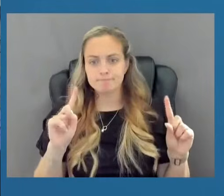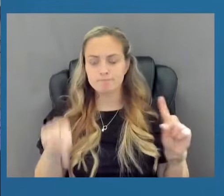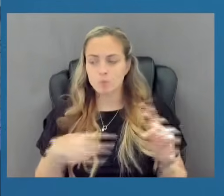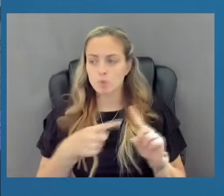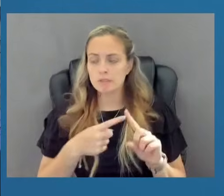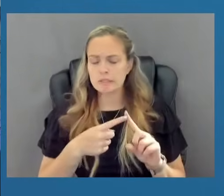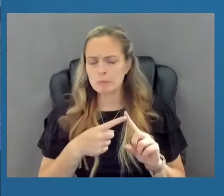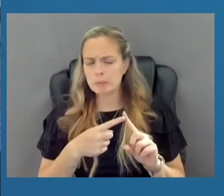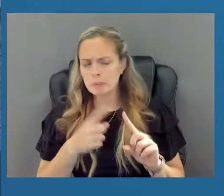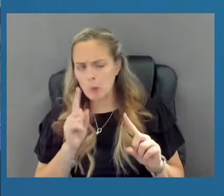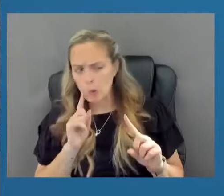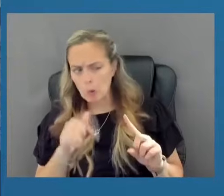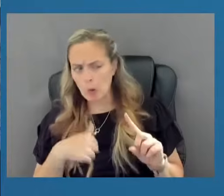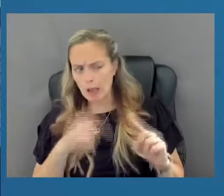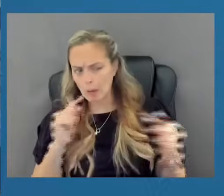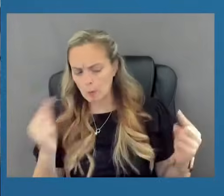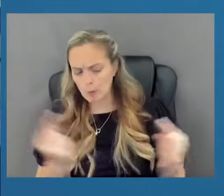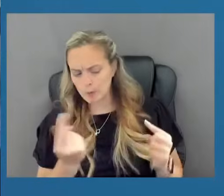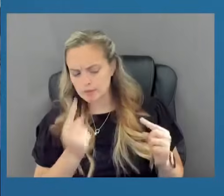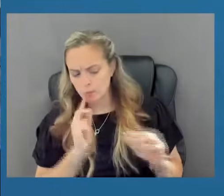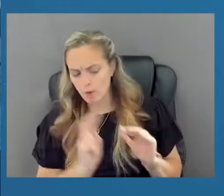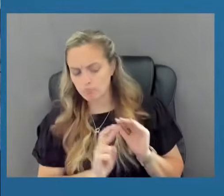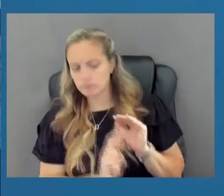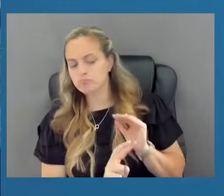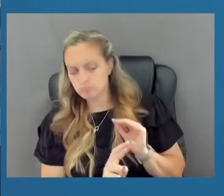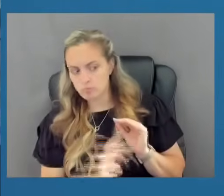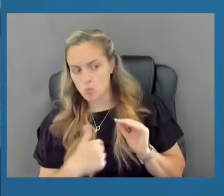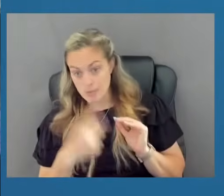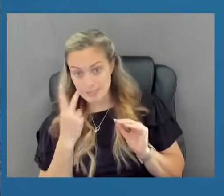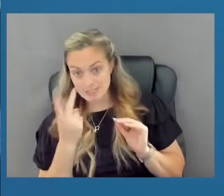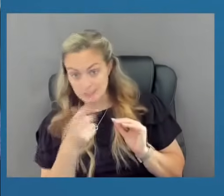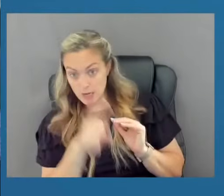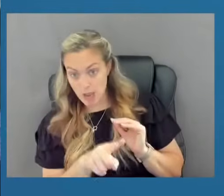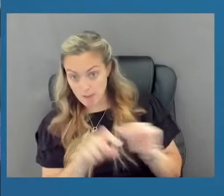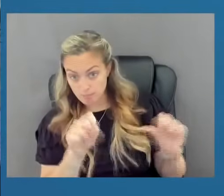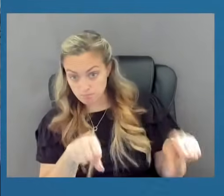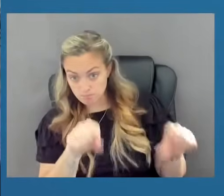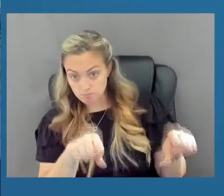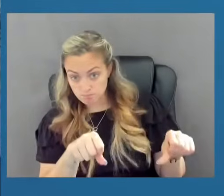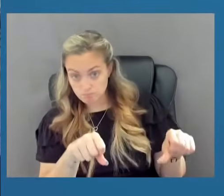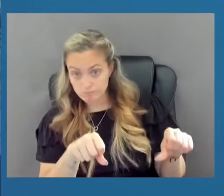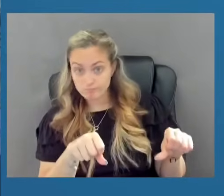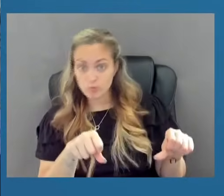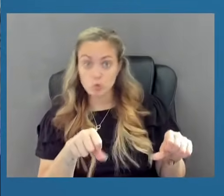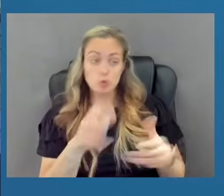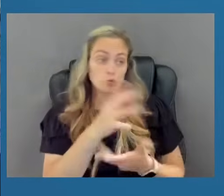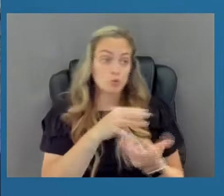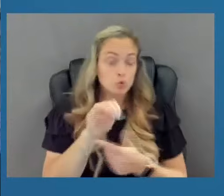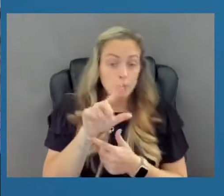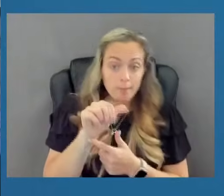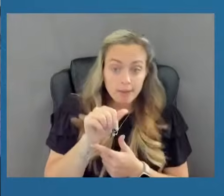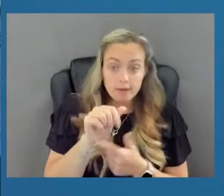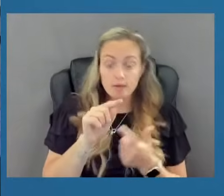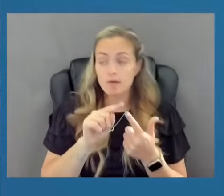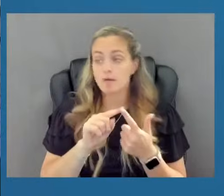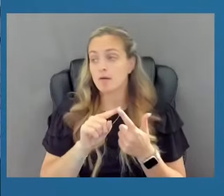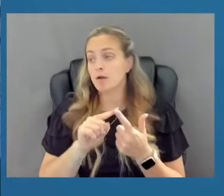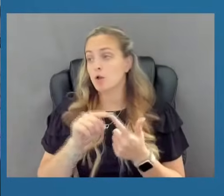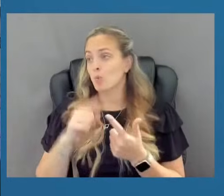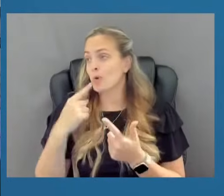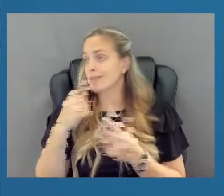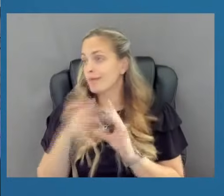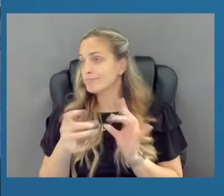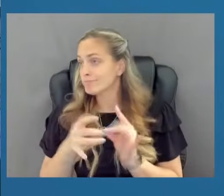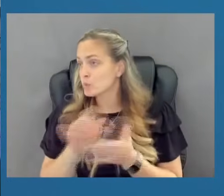telegraphs they're about to do harm to themselves or to others, whether it's through social media posts, what they said in their school, what they're saying